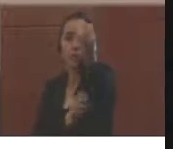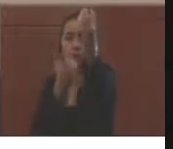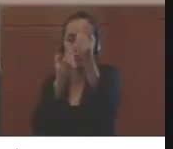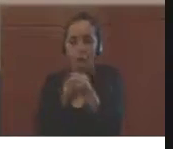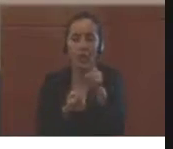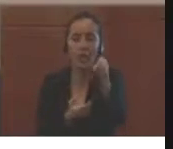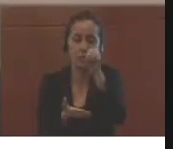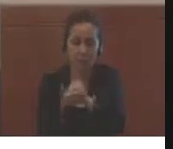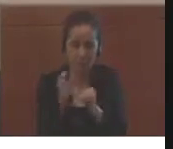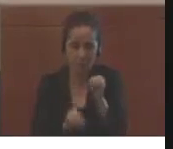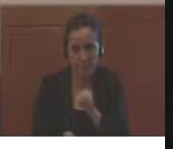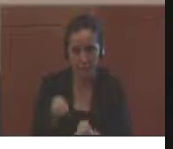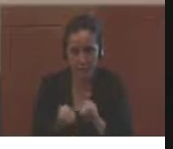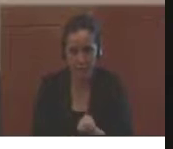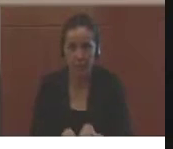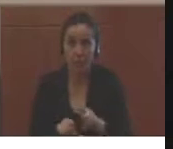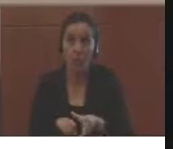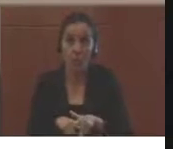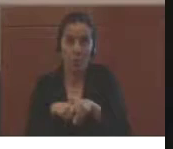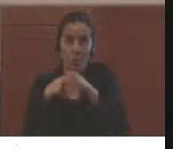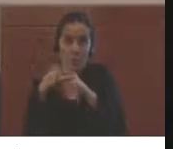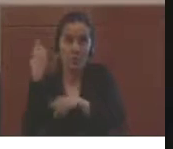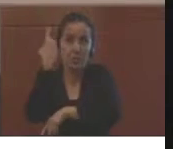until today.